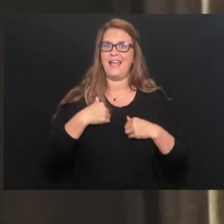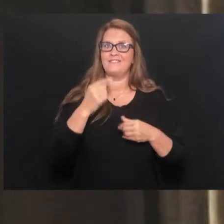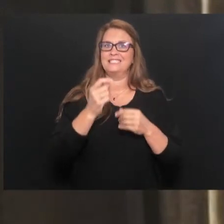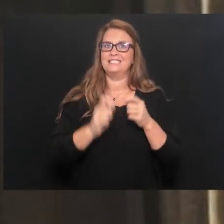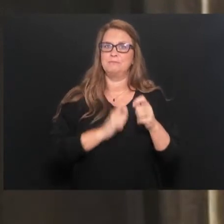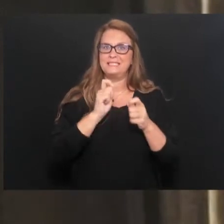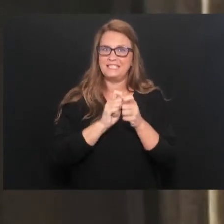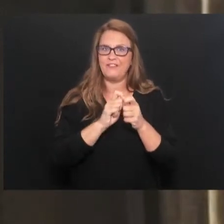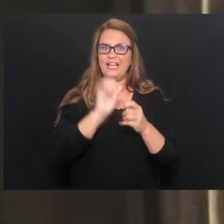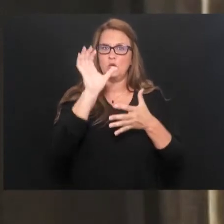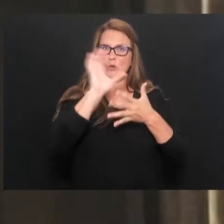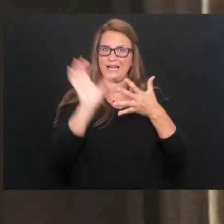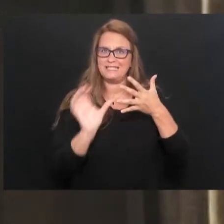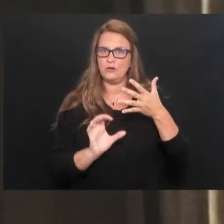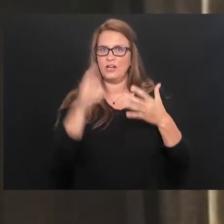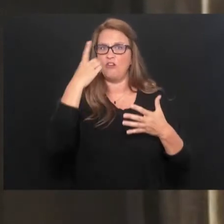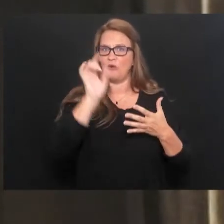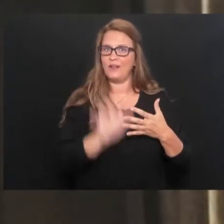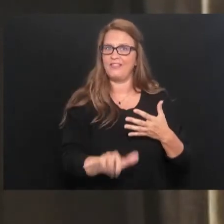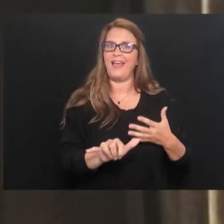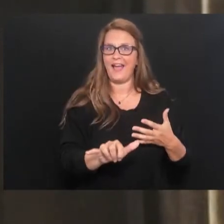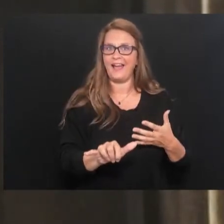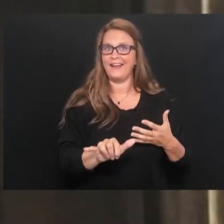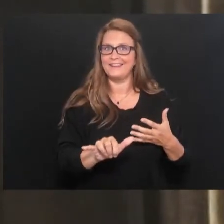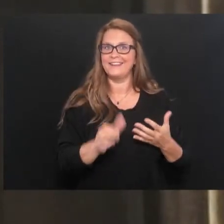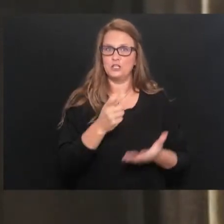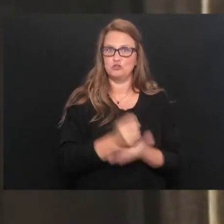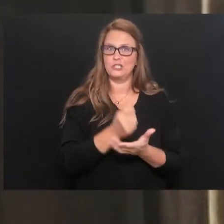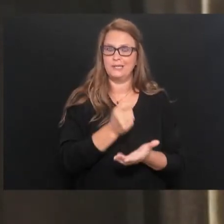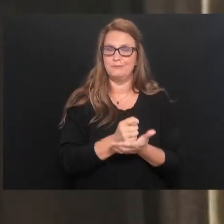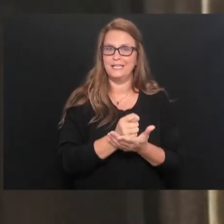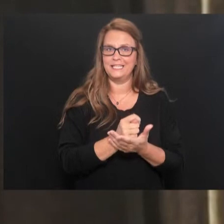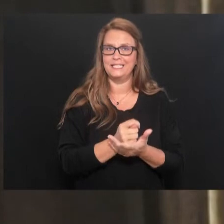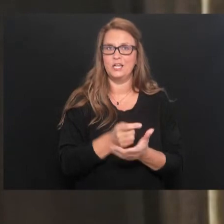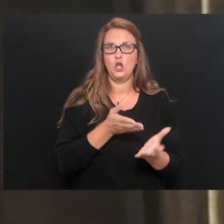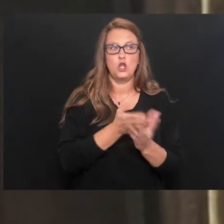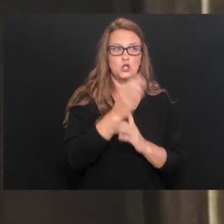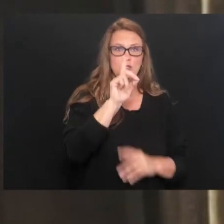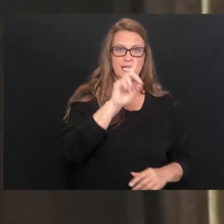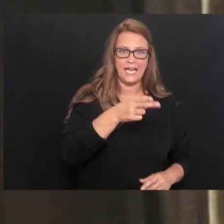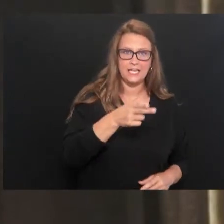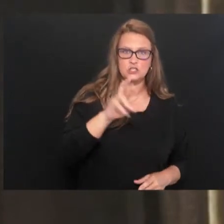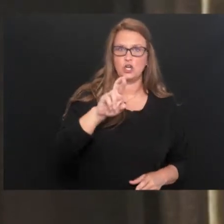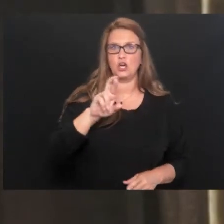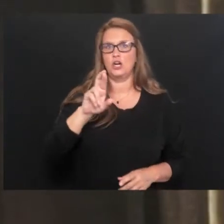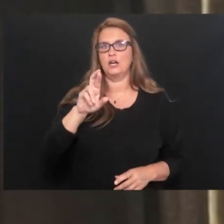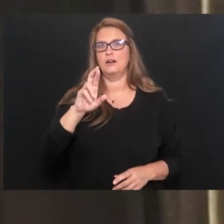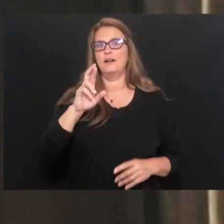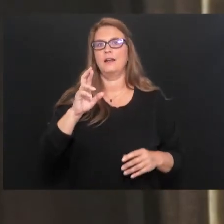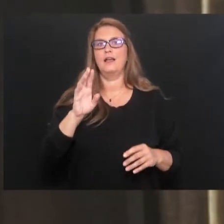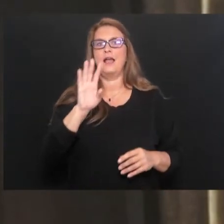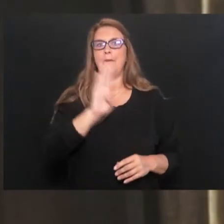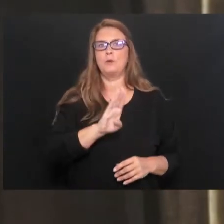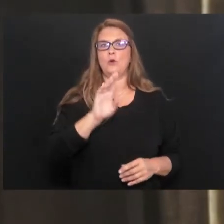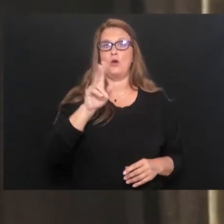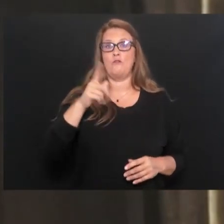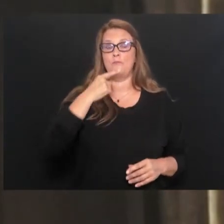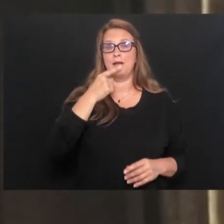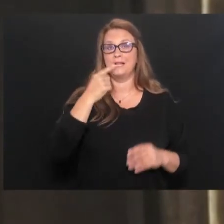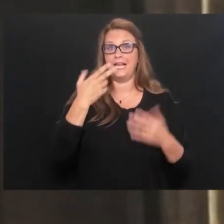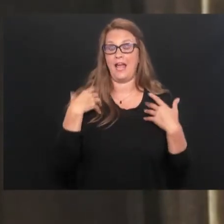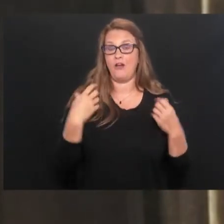for the use of those treatments that are available, both through the DHHR, through the Bureau of Public Health, Dr. Amjad, and